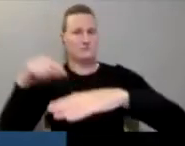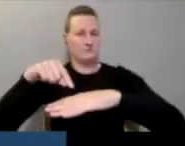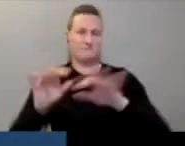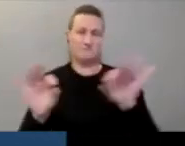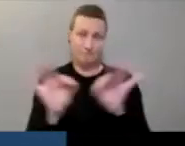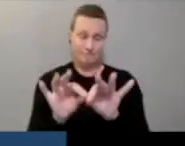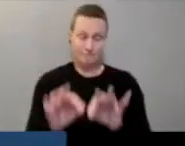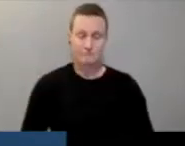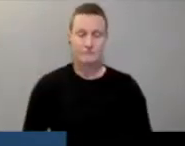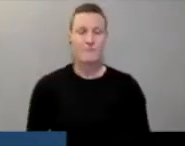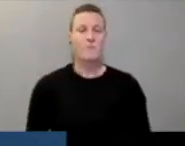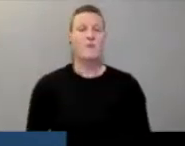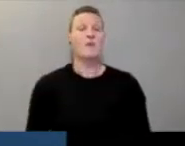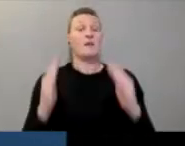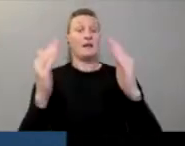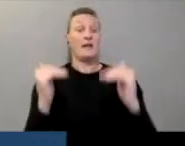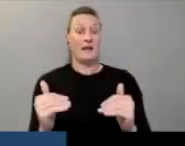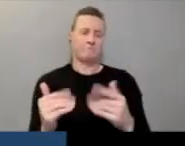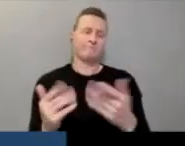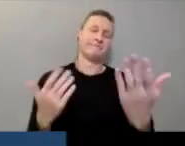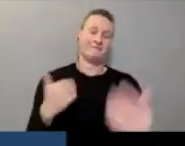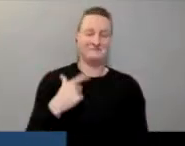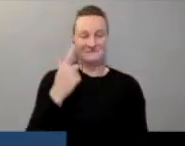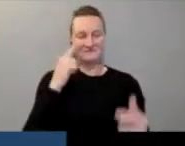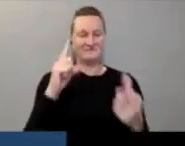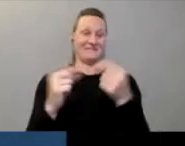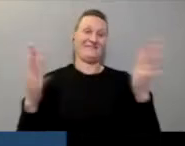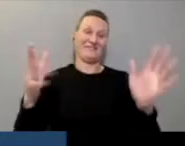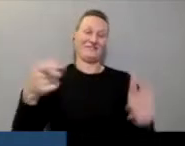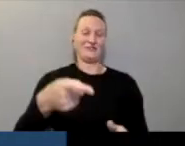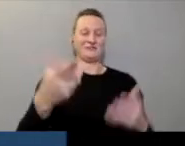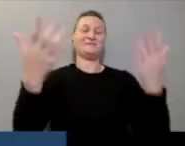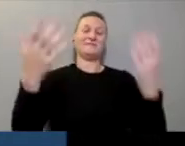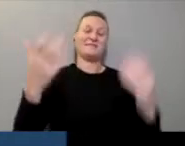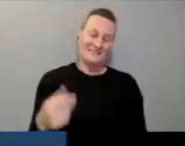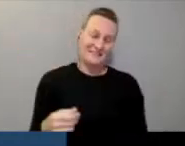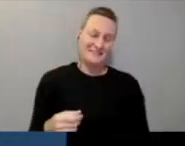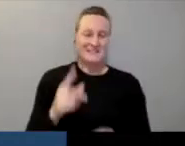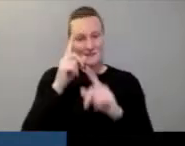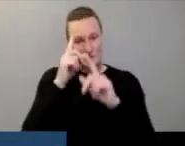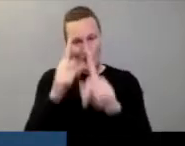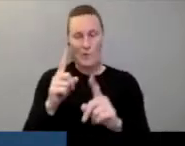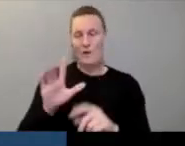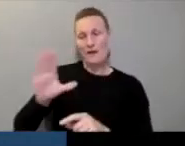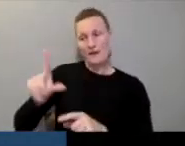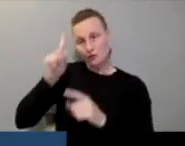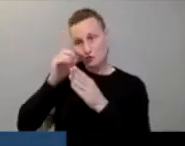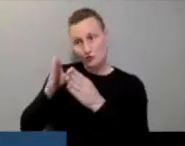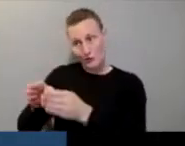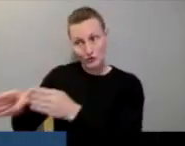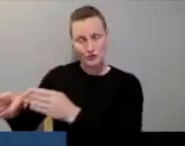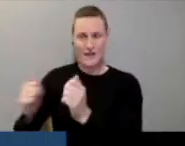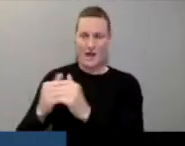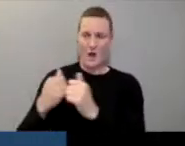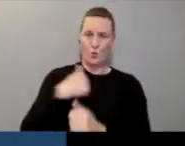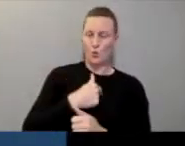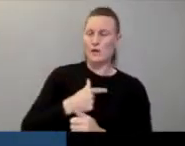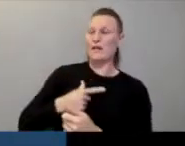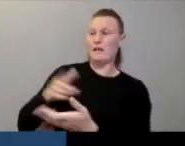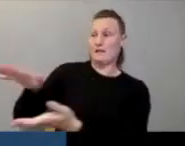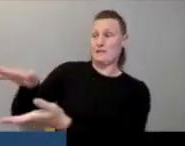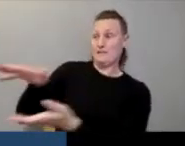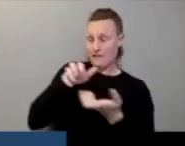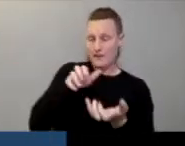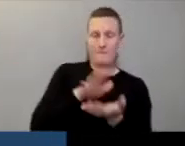Yes, that's what I just said. As translating strategy into action, working in collaboration with partners in the arts,